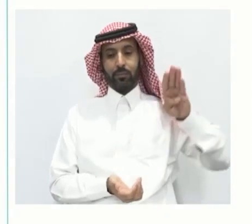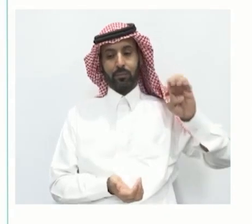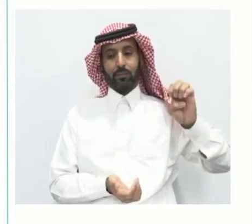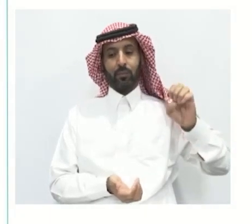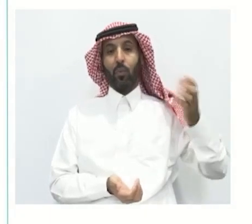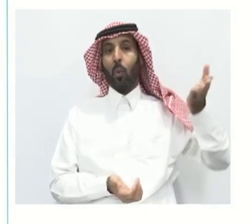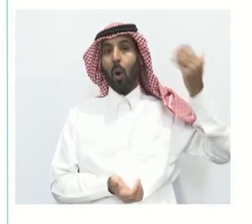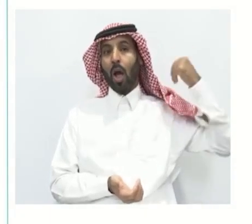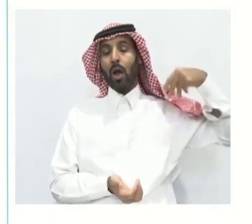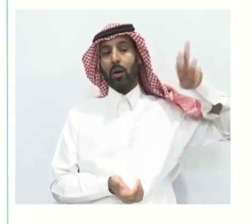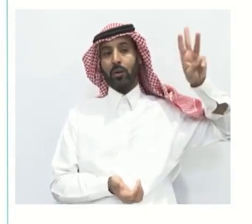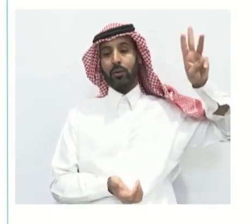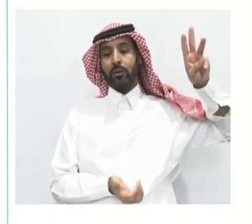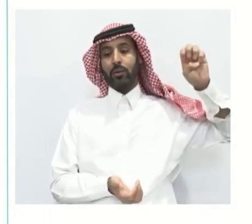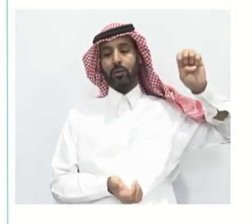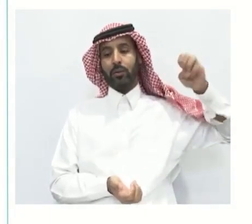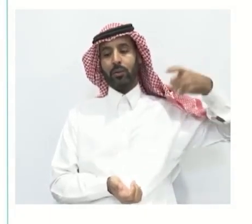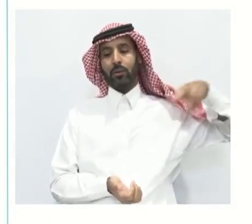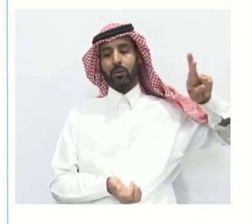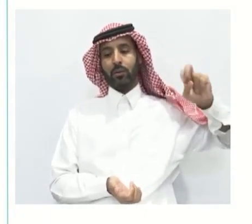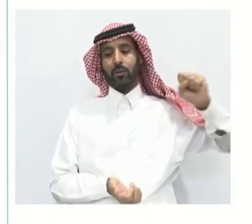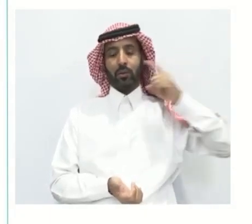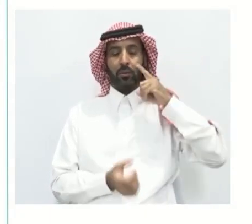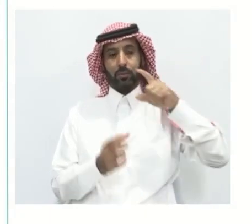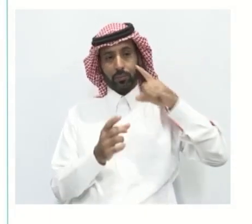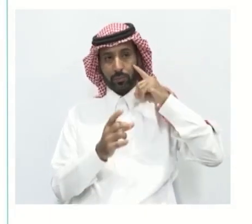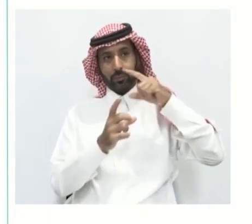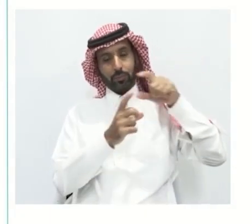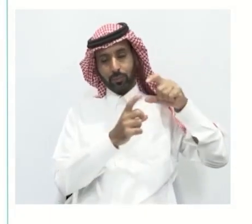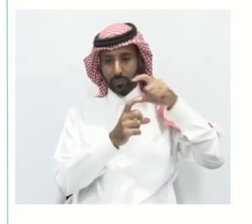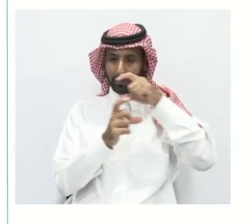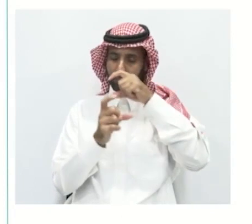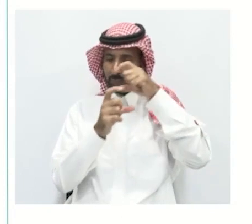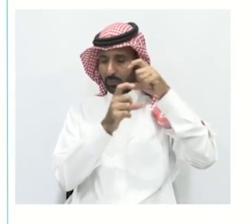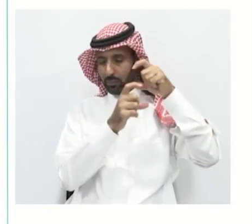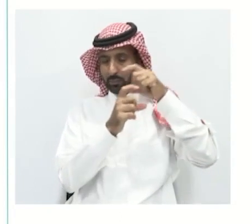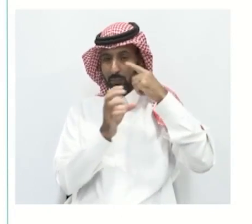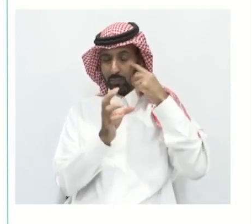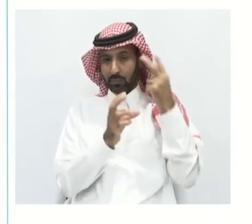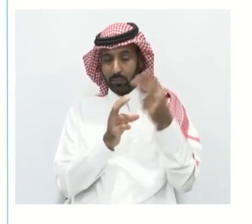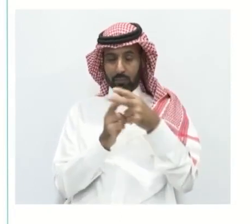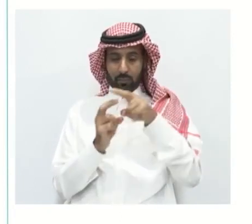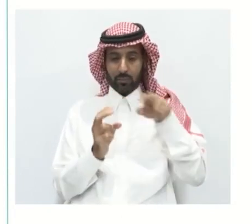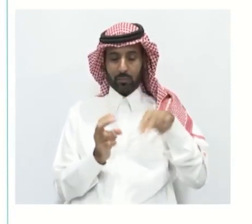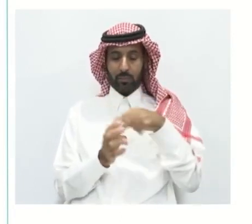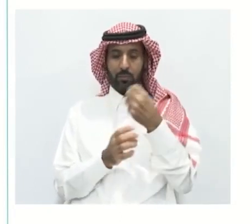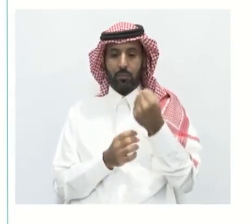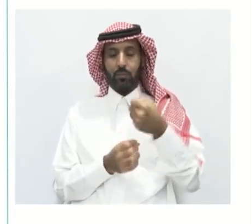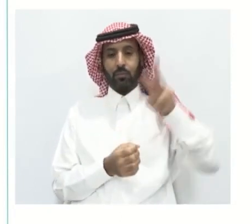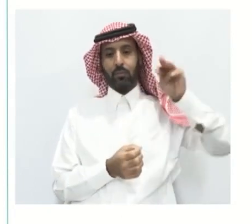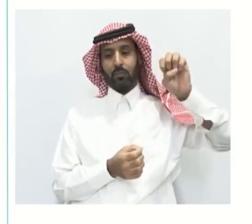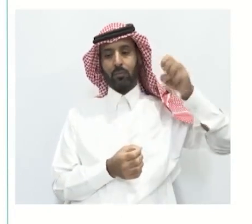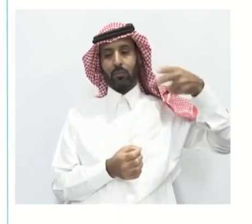Yes, there were security cameras, plural cameras. That's why we chose